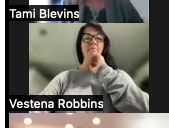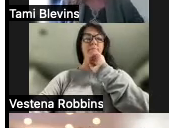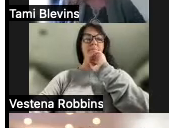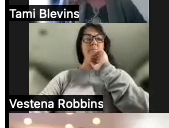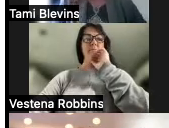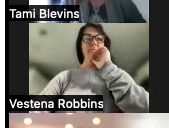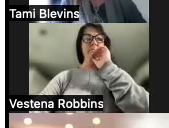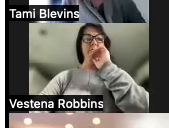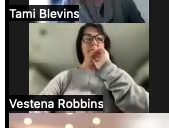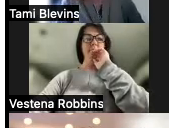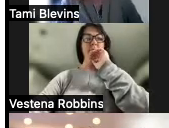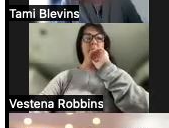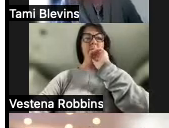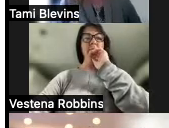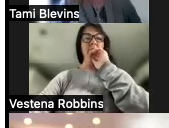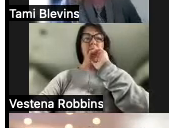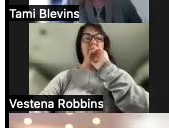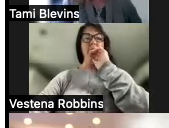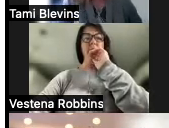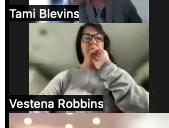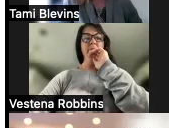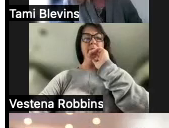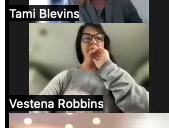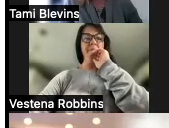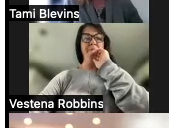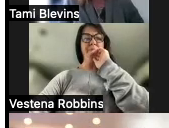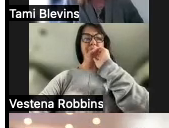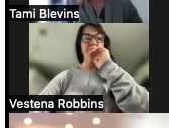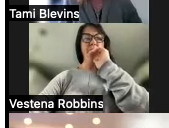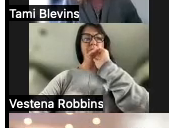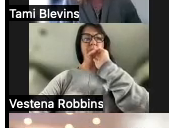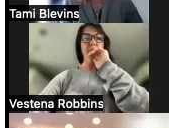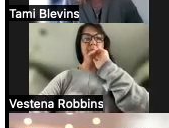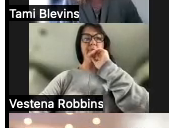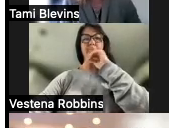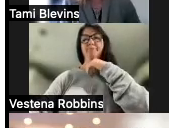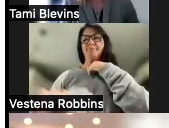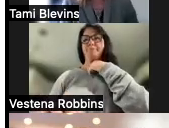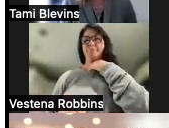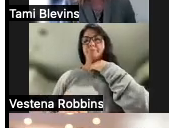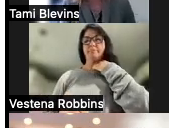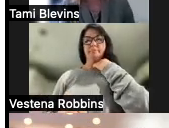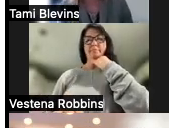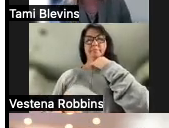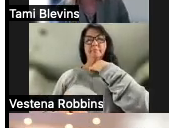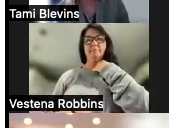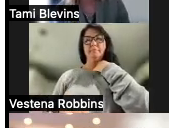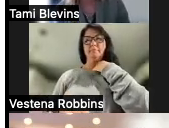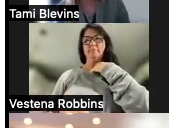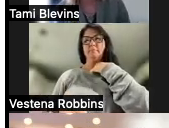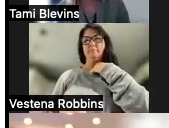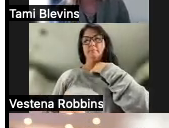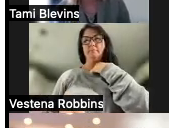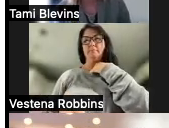at partnering with DCBS to help with some children's services. Sherry, if I may, I just noticed something